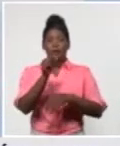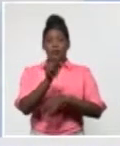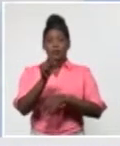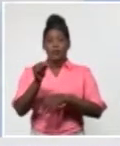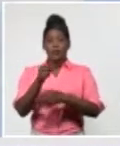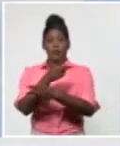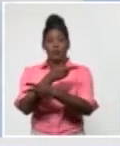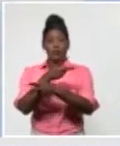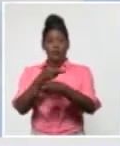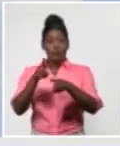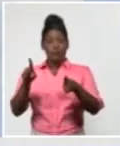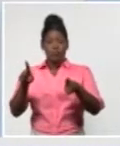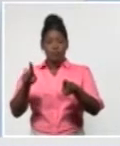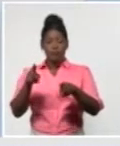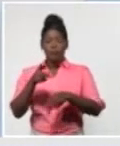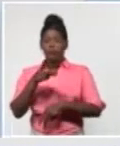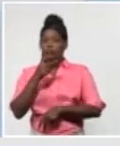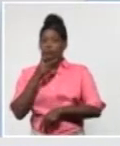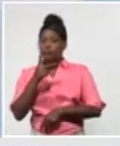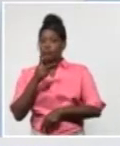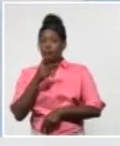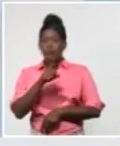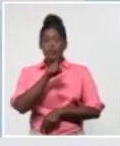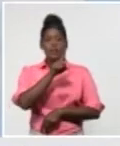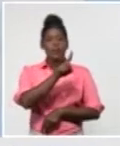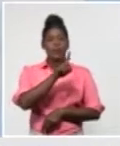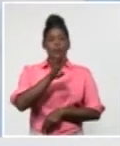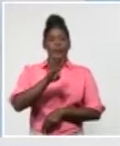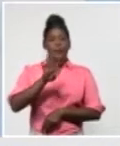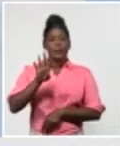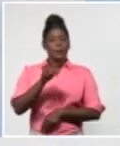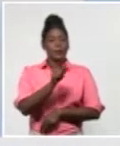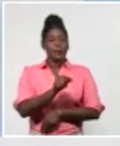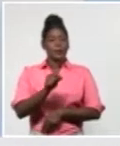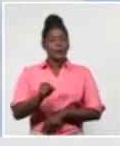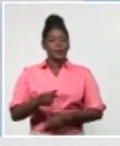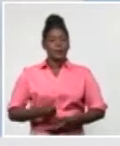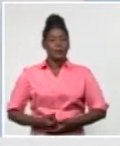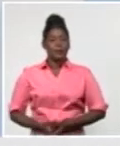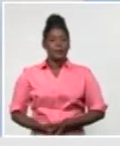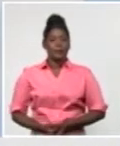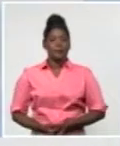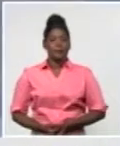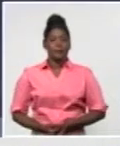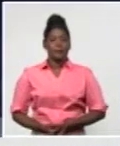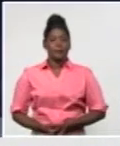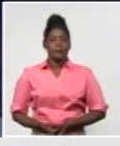Our professionals and specialists follow 144 people.